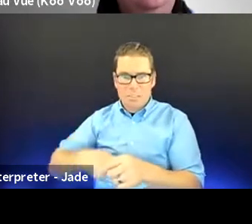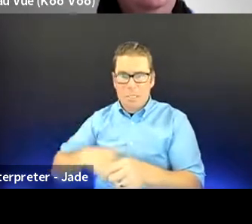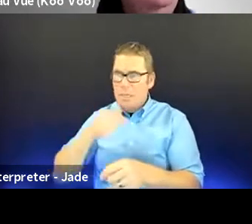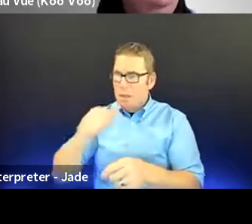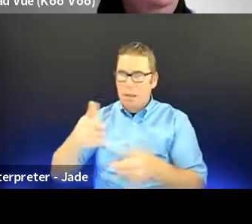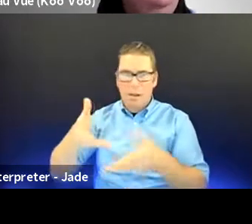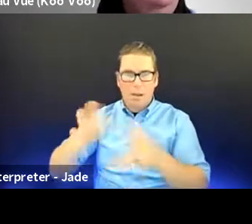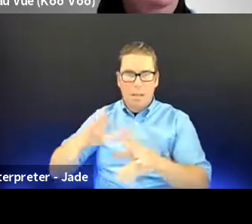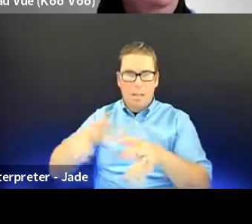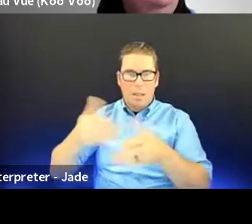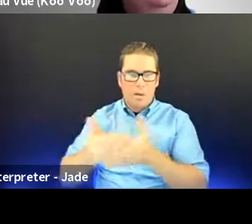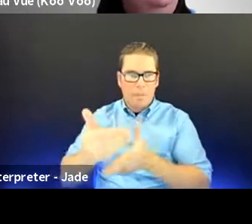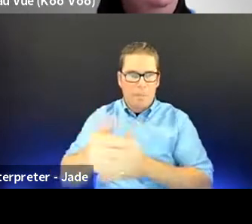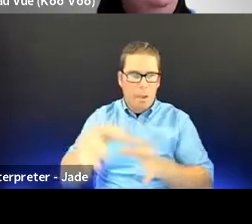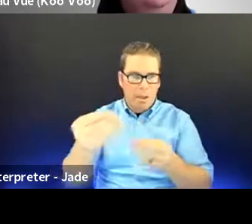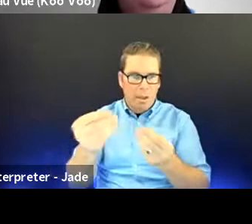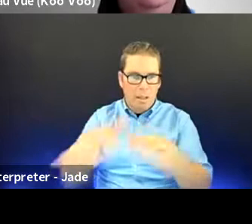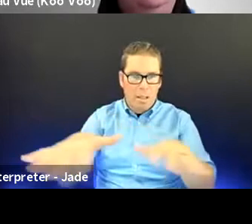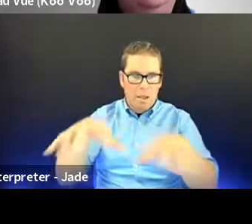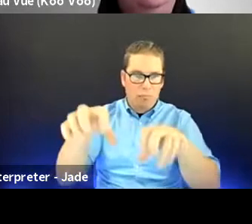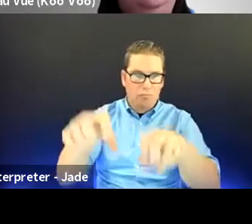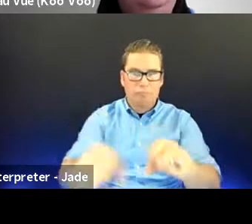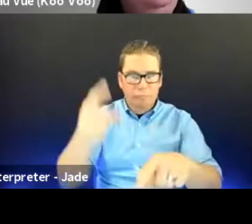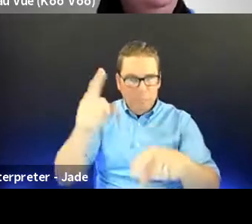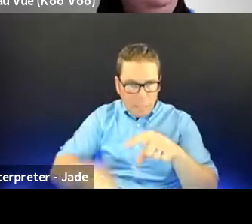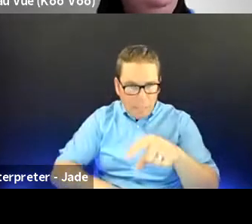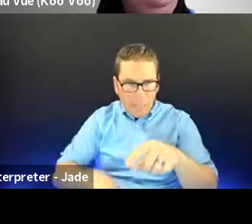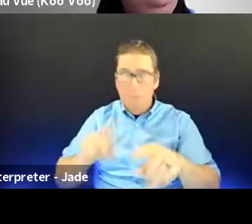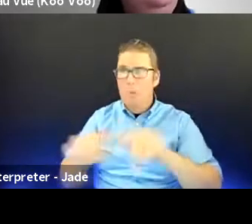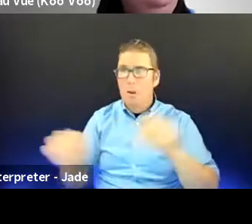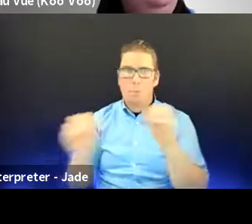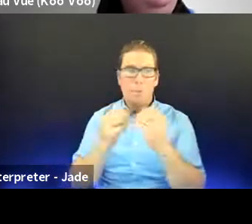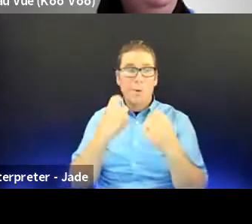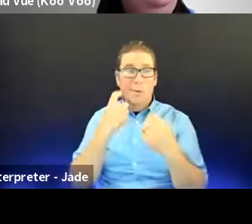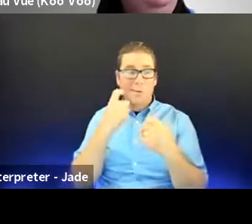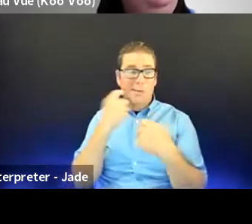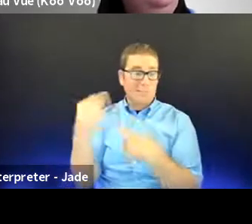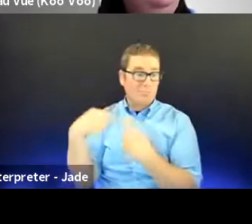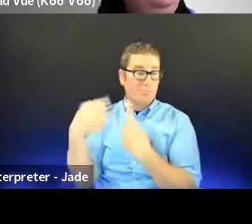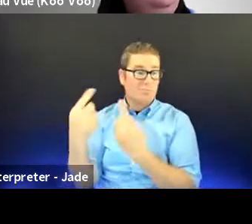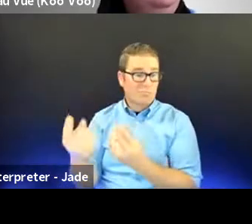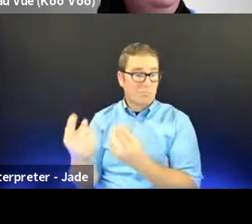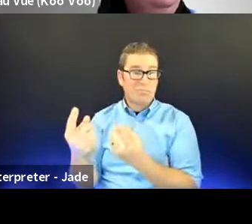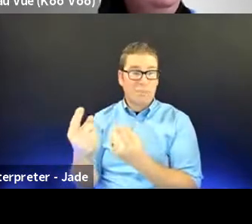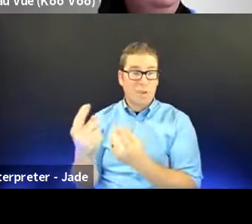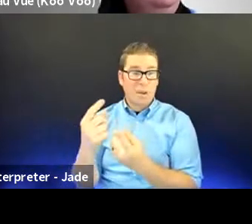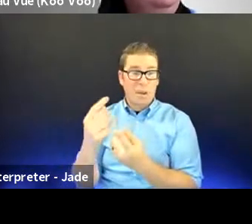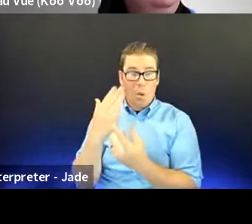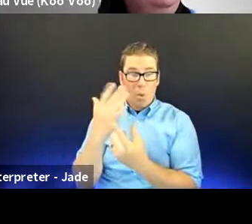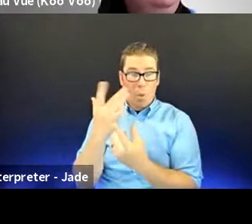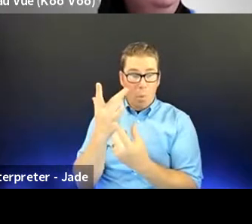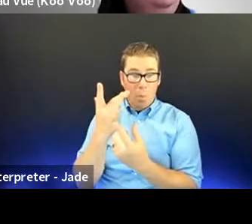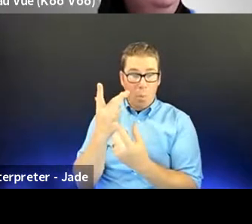Anyway, but more recently, these more current issues that are going on were really propagated by our president at the